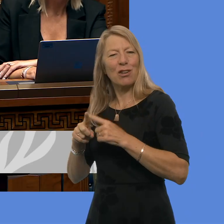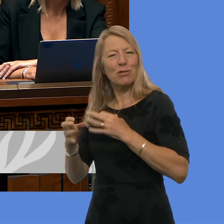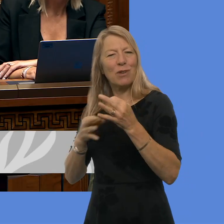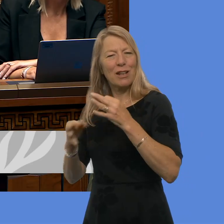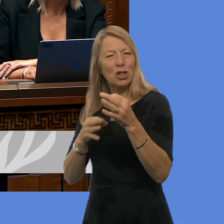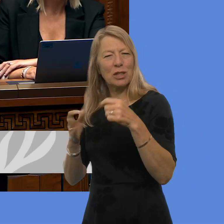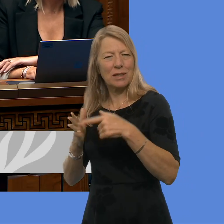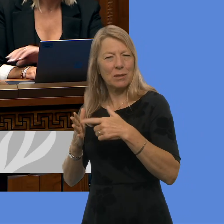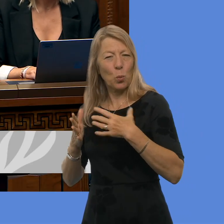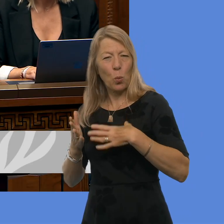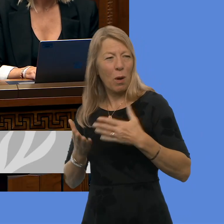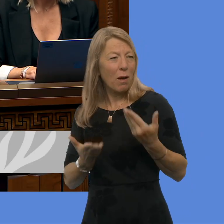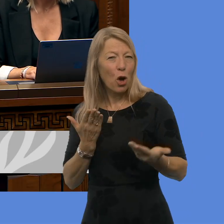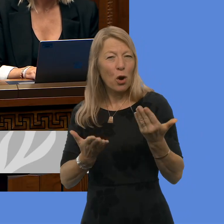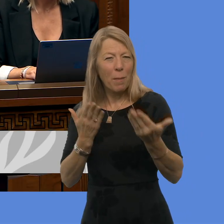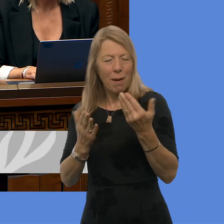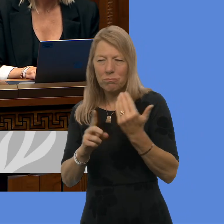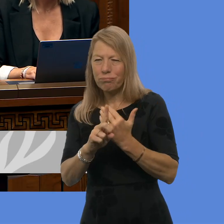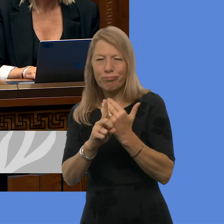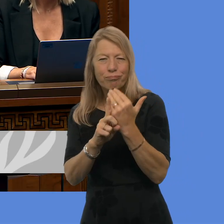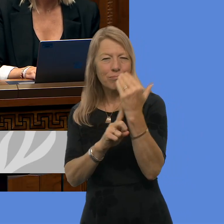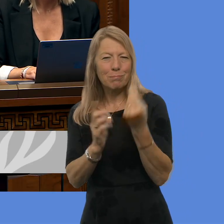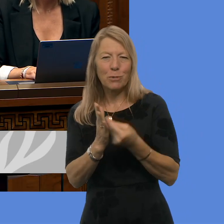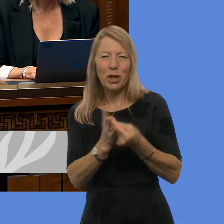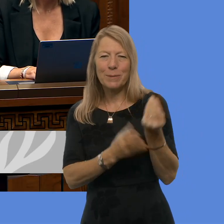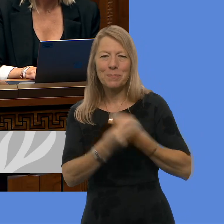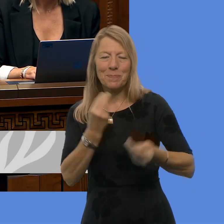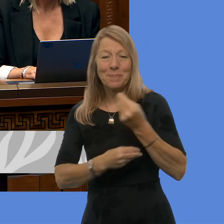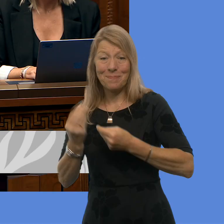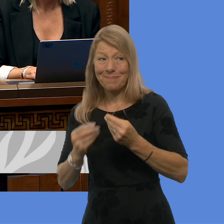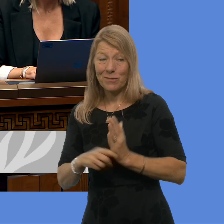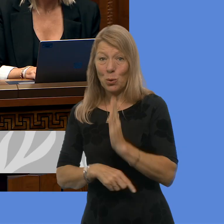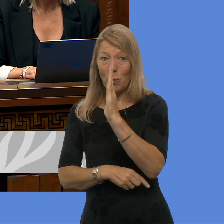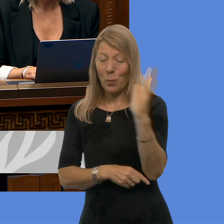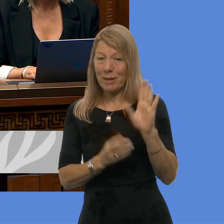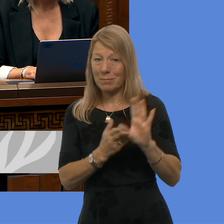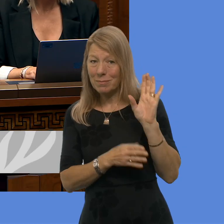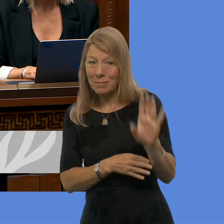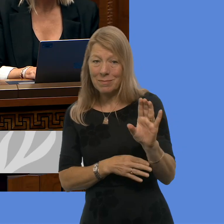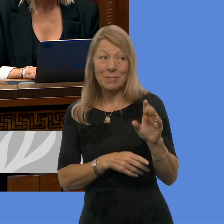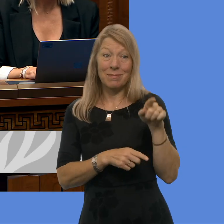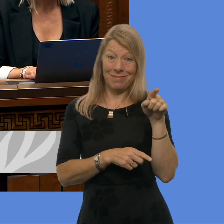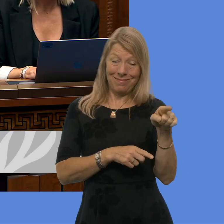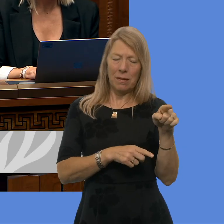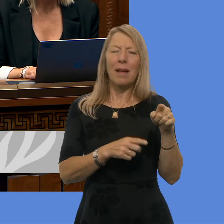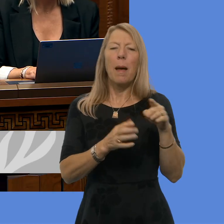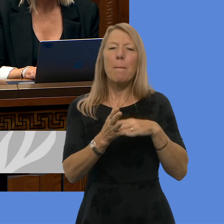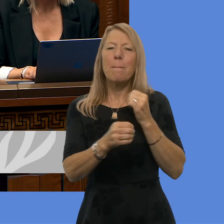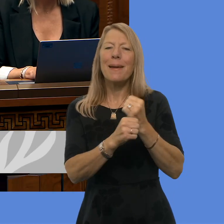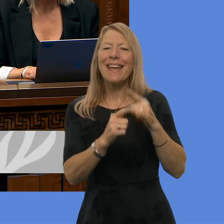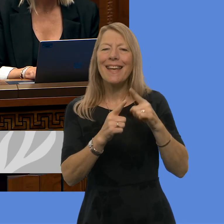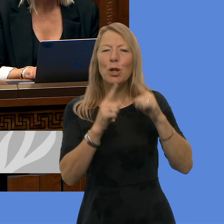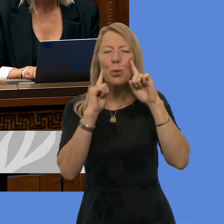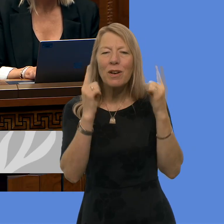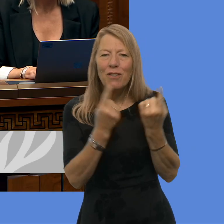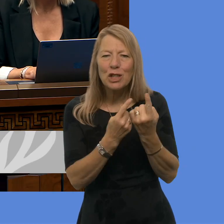West, and we are already seeing the positive outworkings of that commitment, including the expansion of Magee, the city deals and projects that are being delivered as part